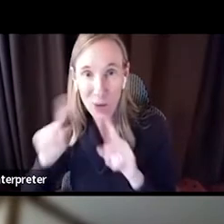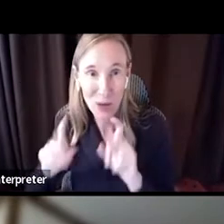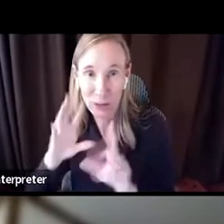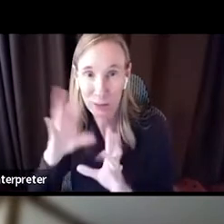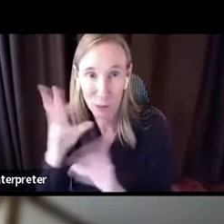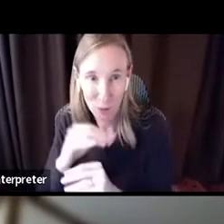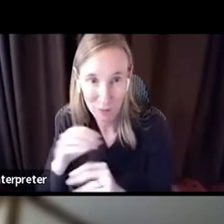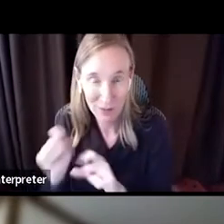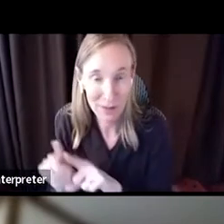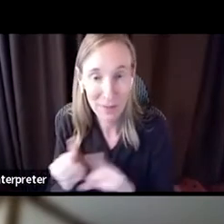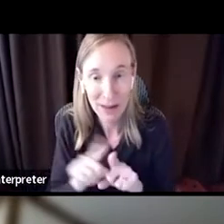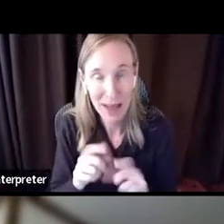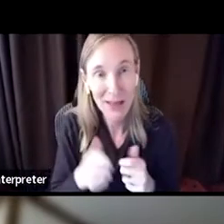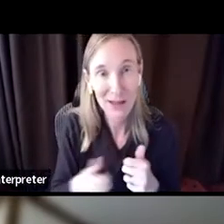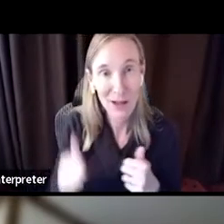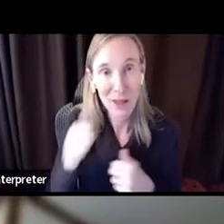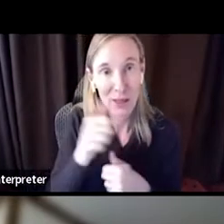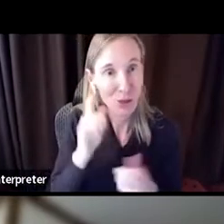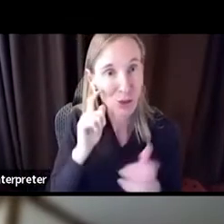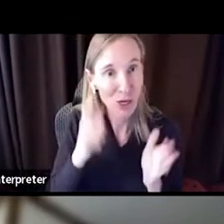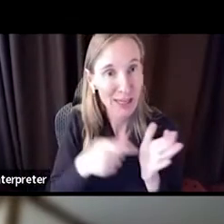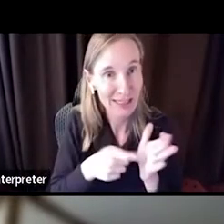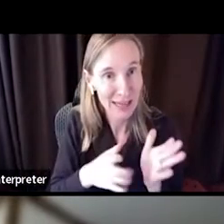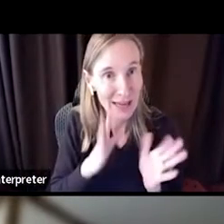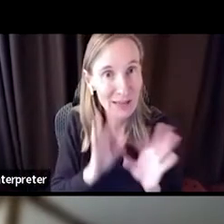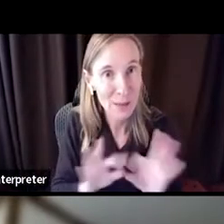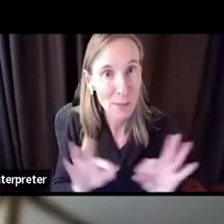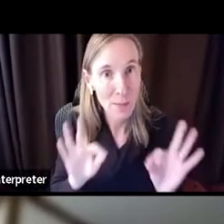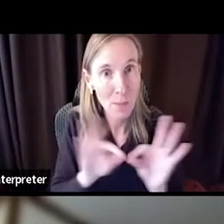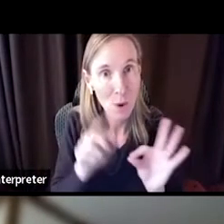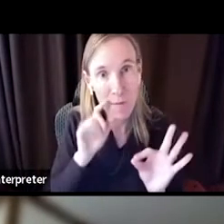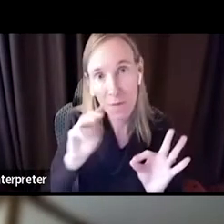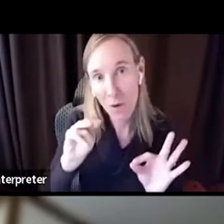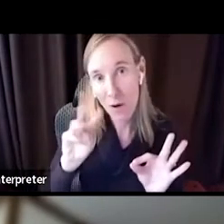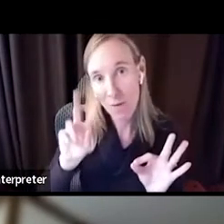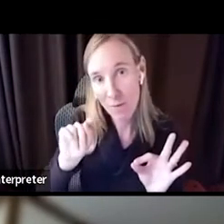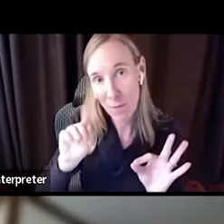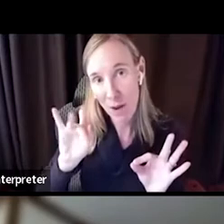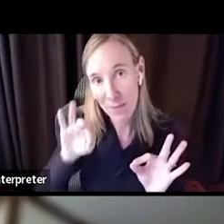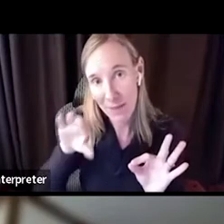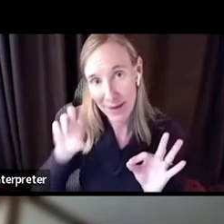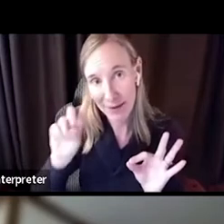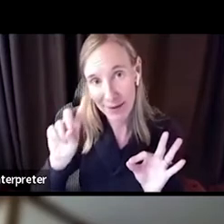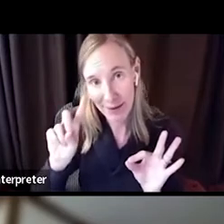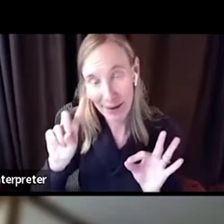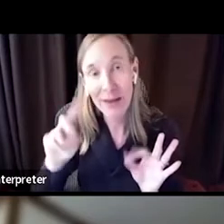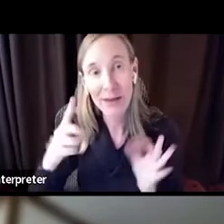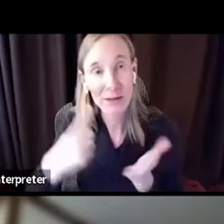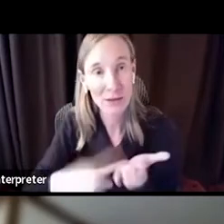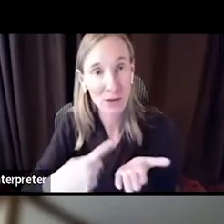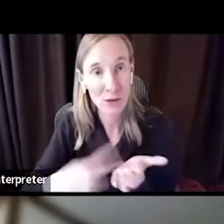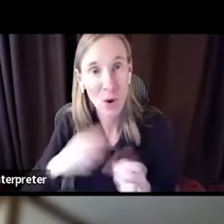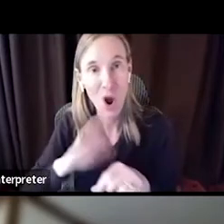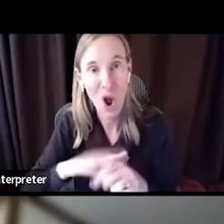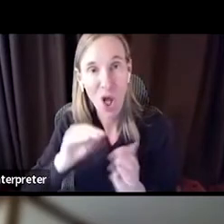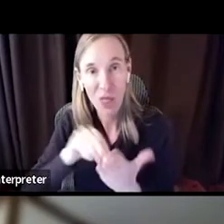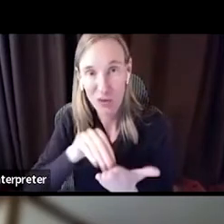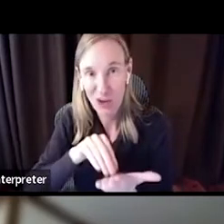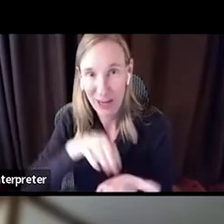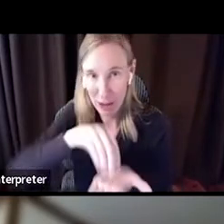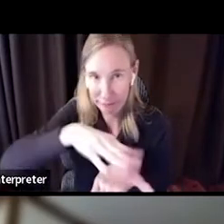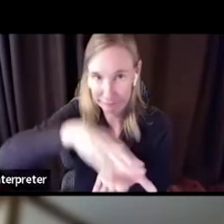as the chair indicated, it is important for Vermont Medicaid to go on the record for a couple of different